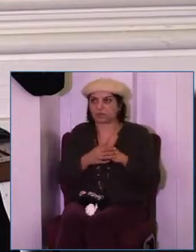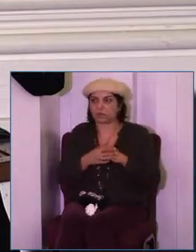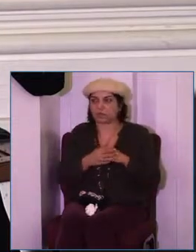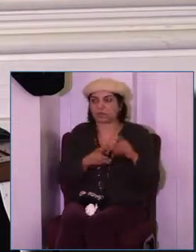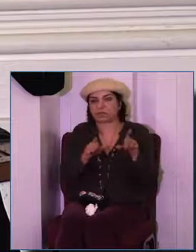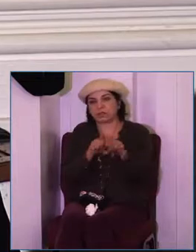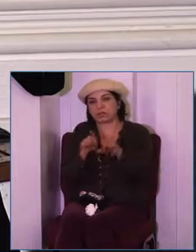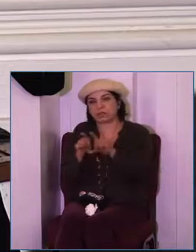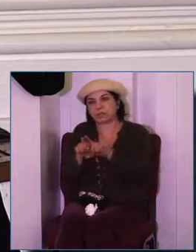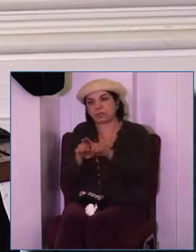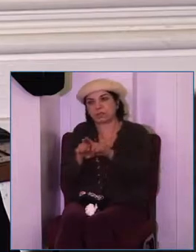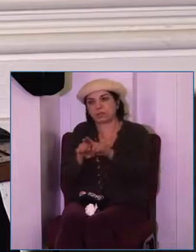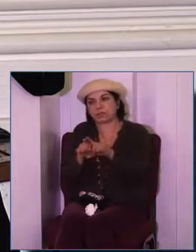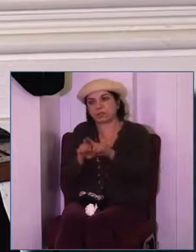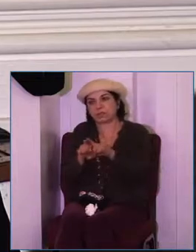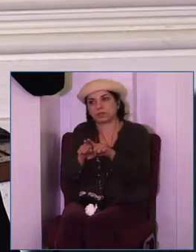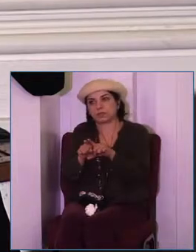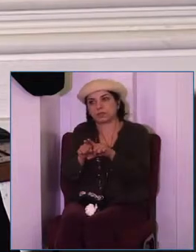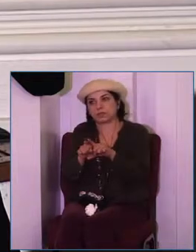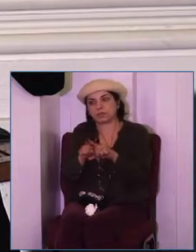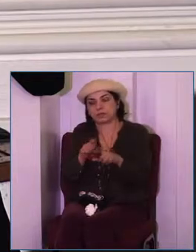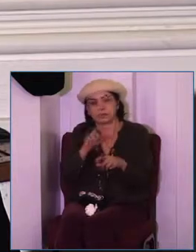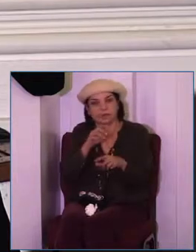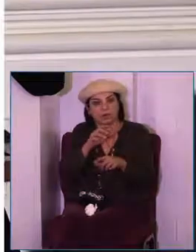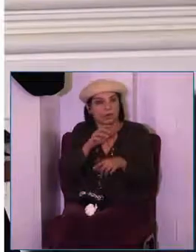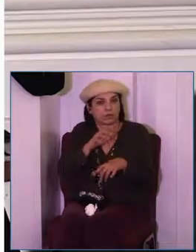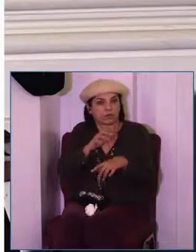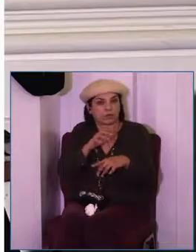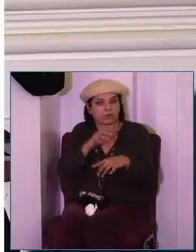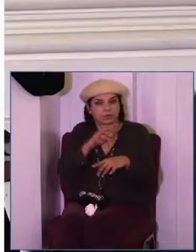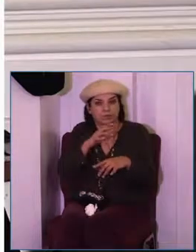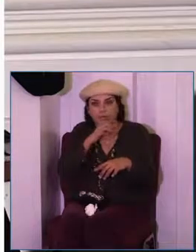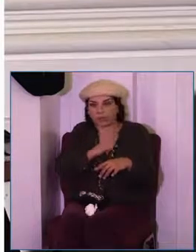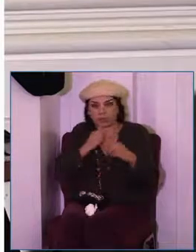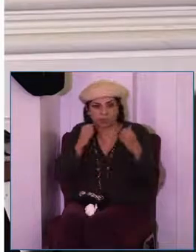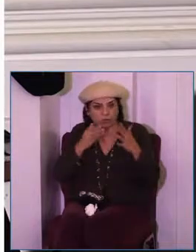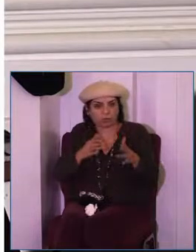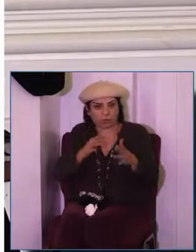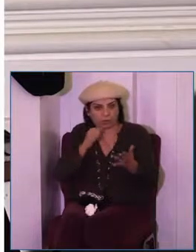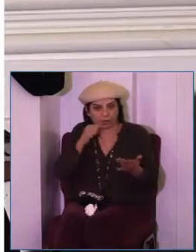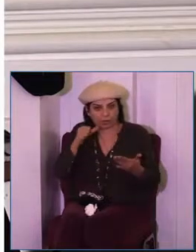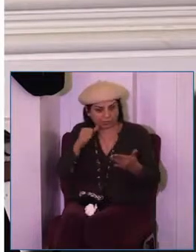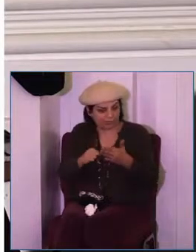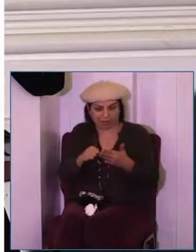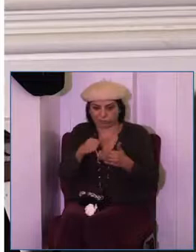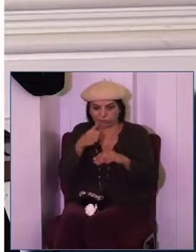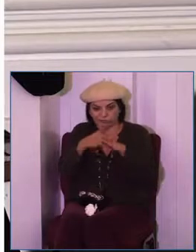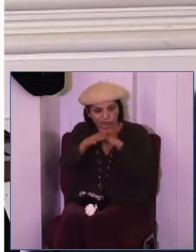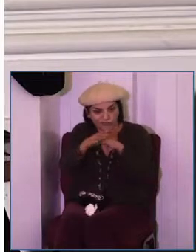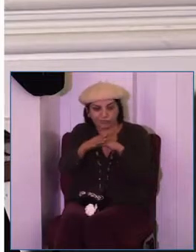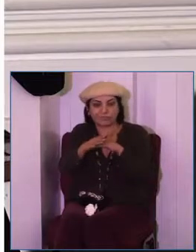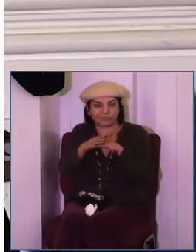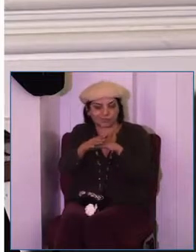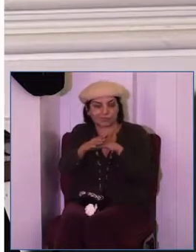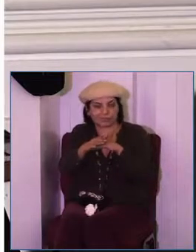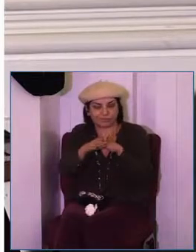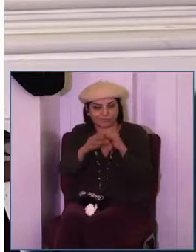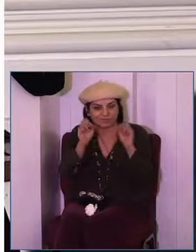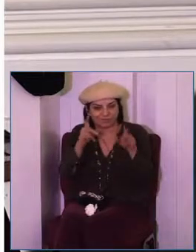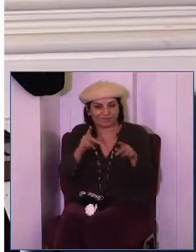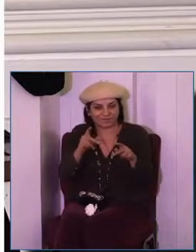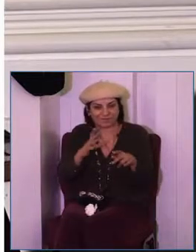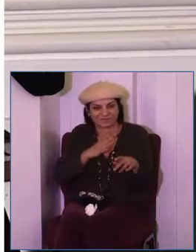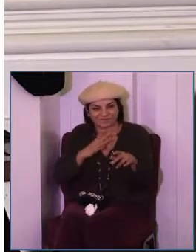But also, if you wish to do the old-fashioned way and mail it in, that's okay too. So thank you much, and I look forward to